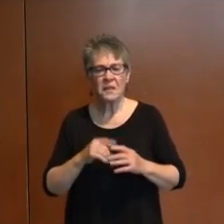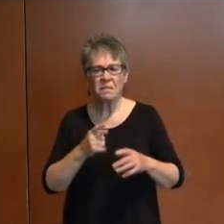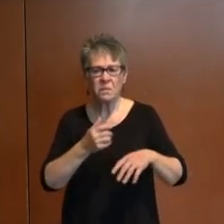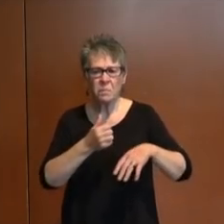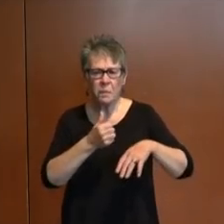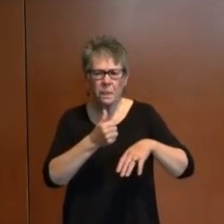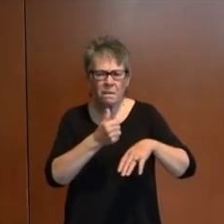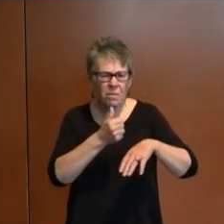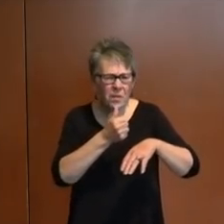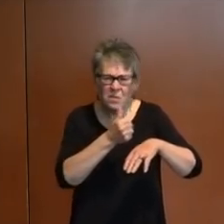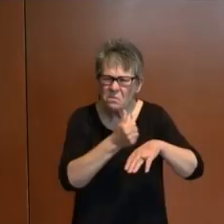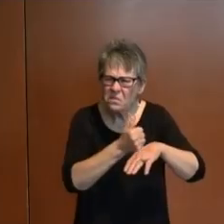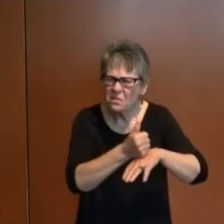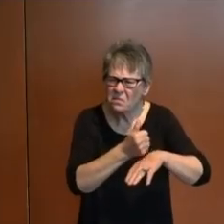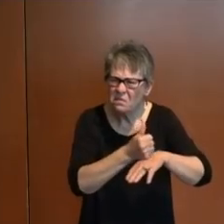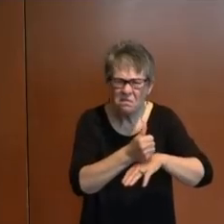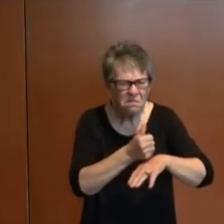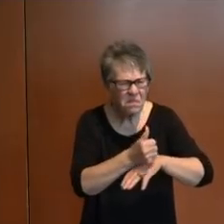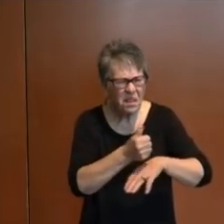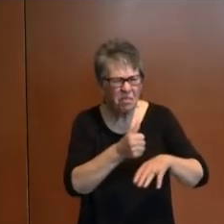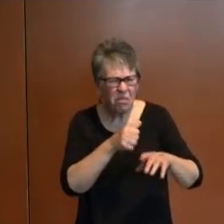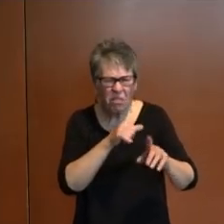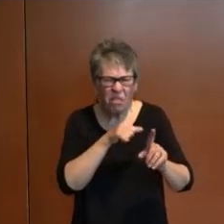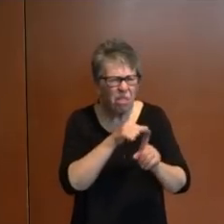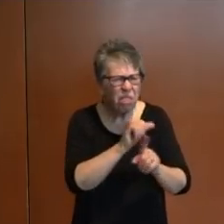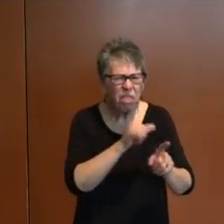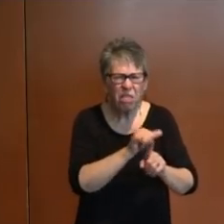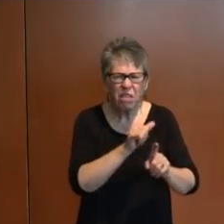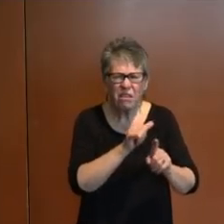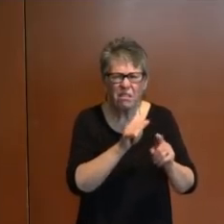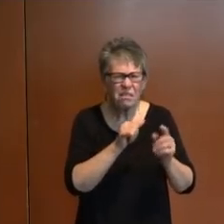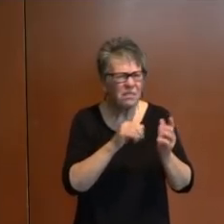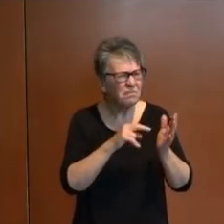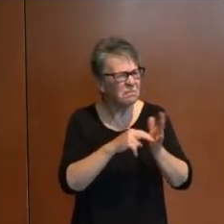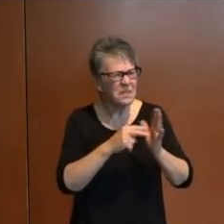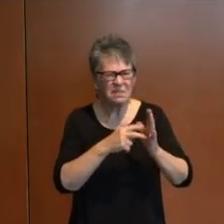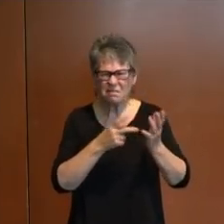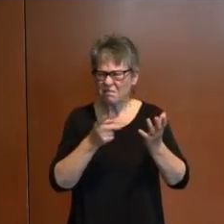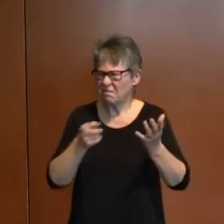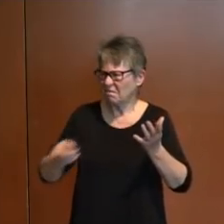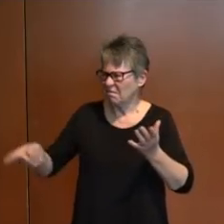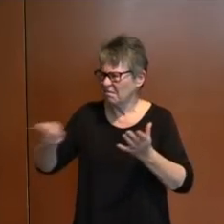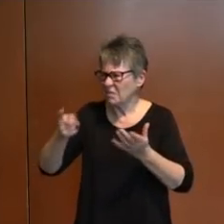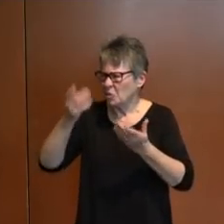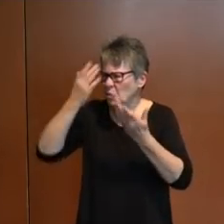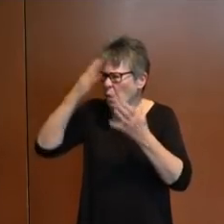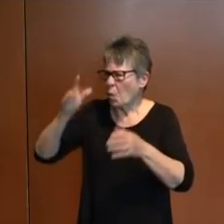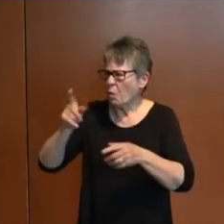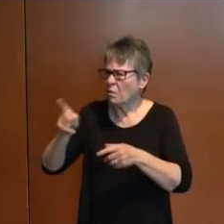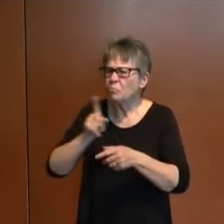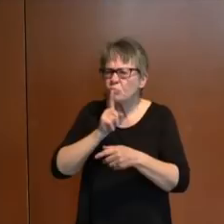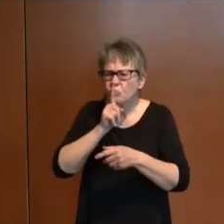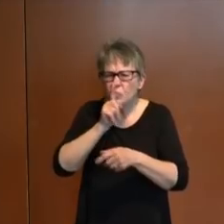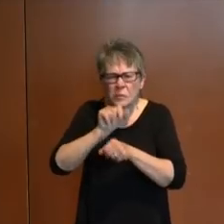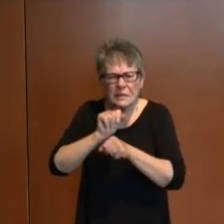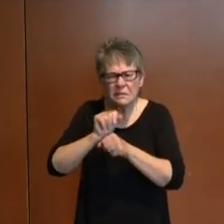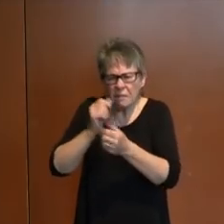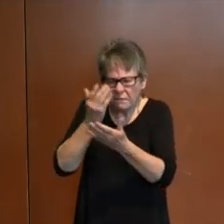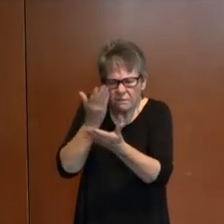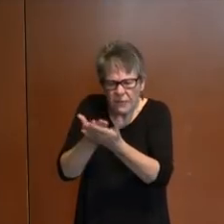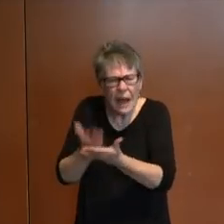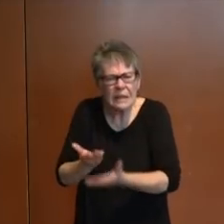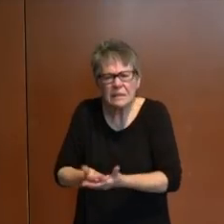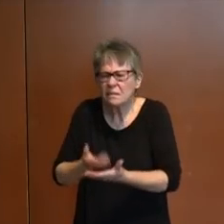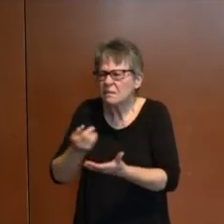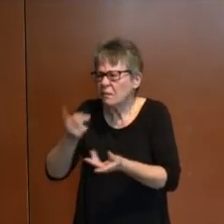wrong based on any fact basis you could possibly find. Every community in New Jersey is taking its role in